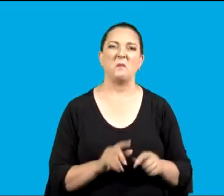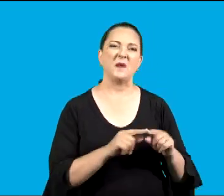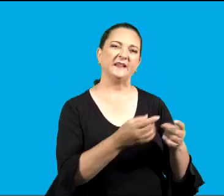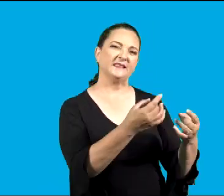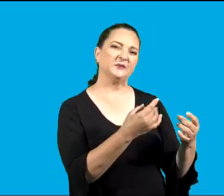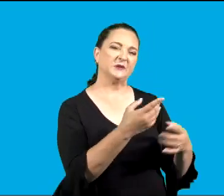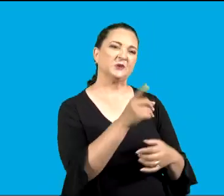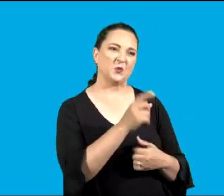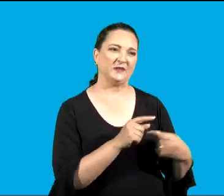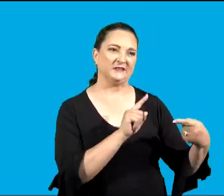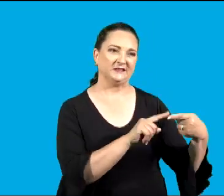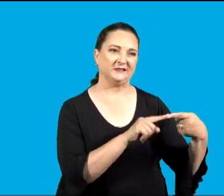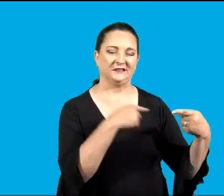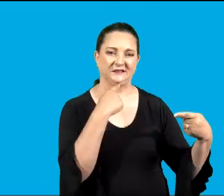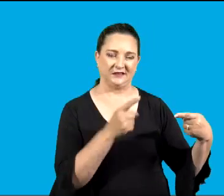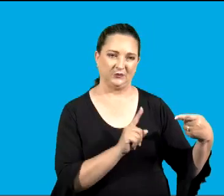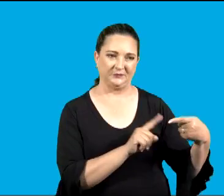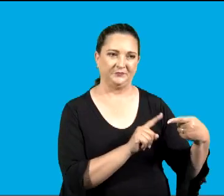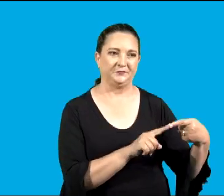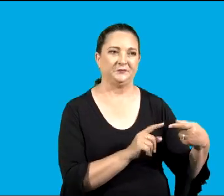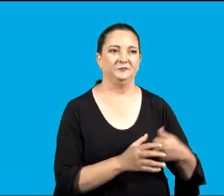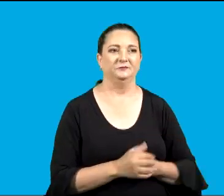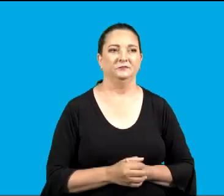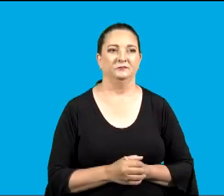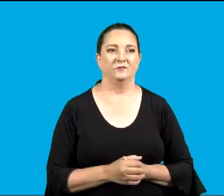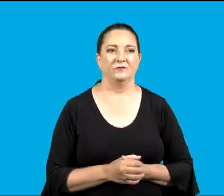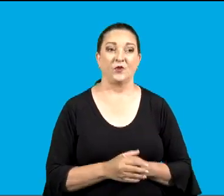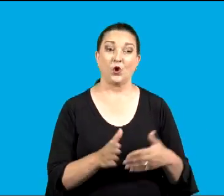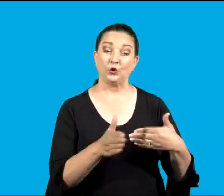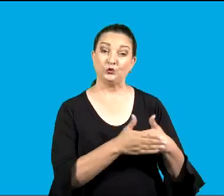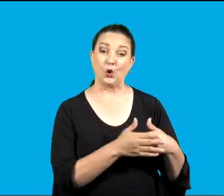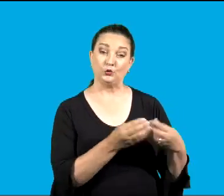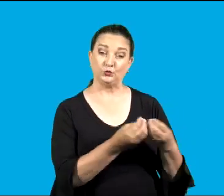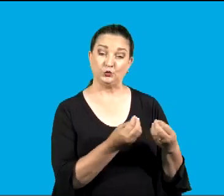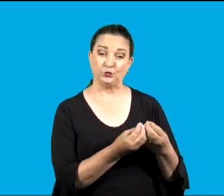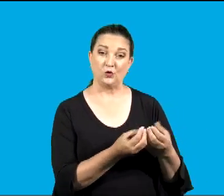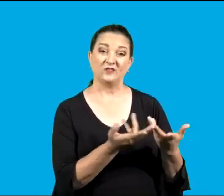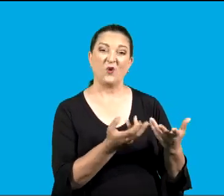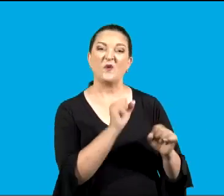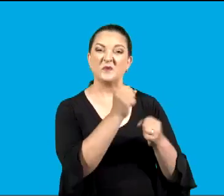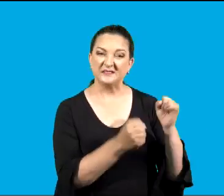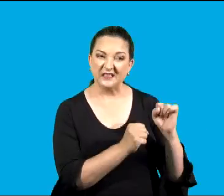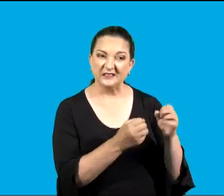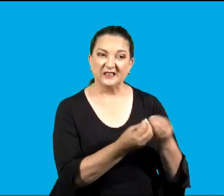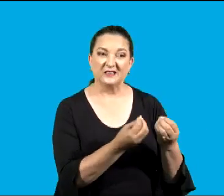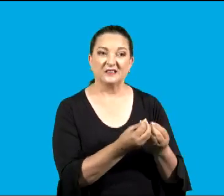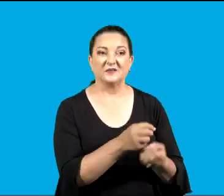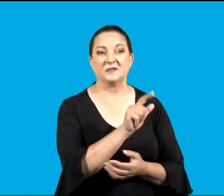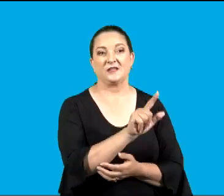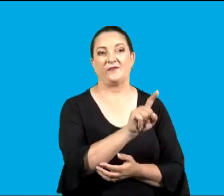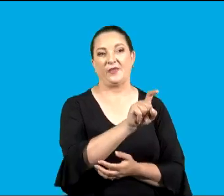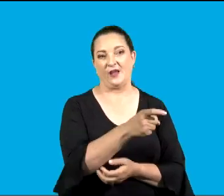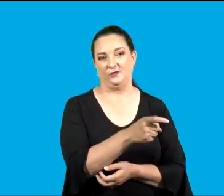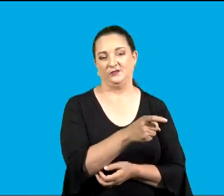we're given reads, number one, the closing stock of factory indirect materials